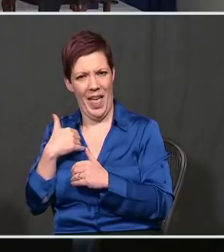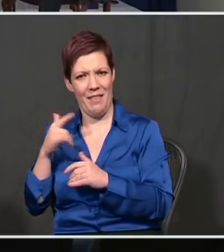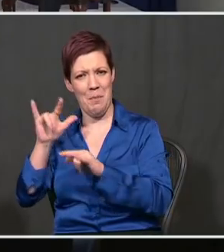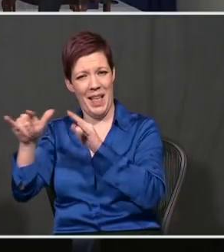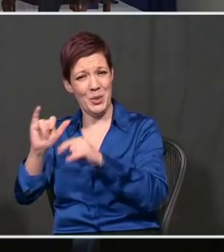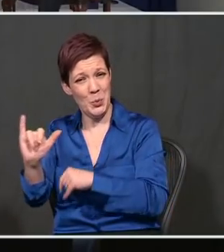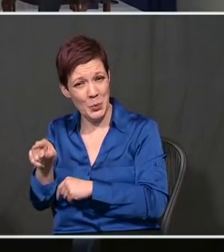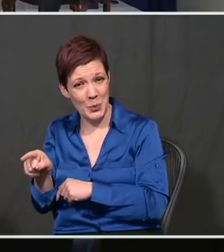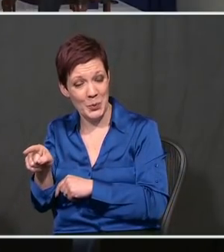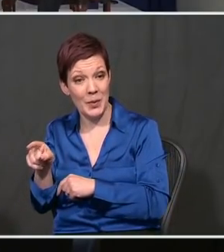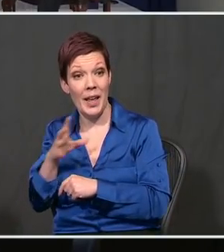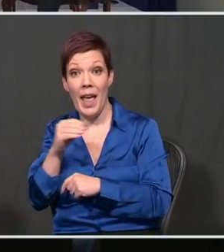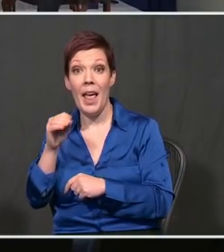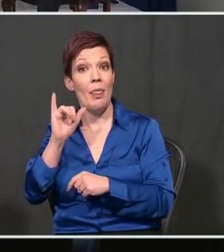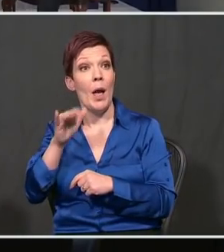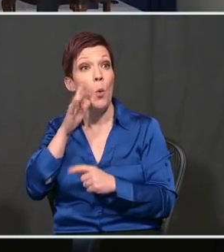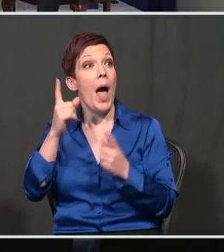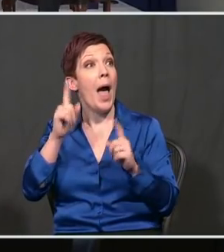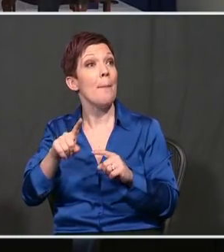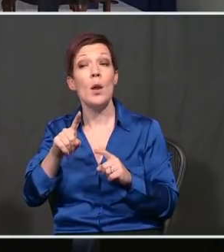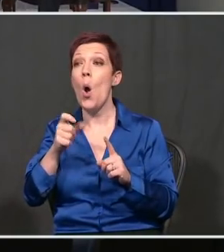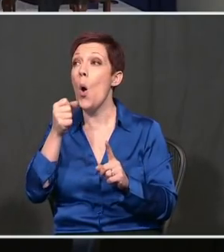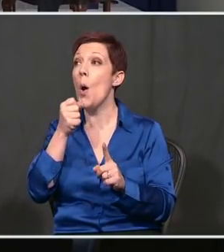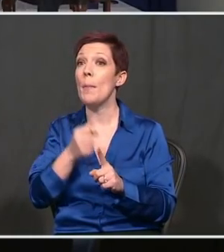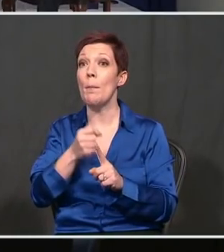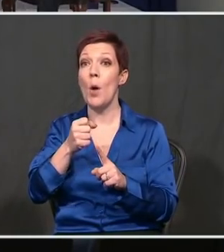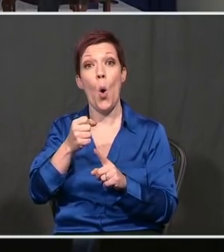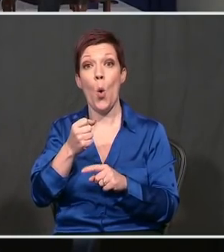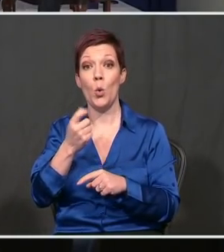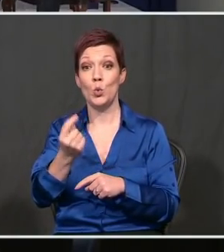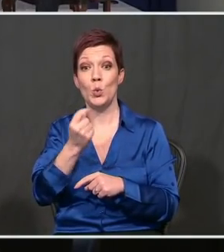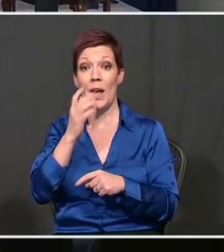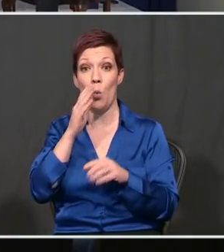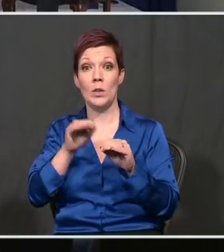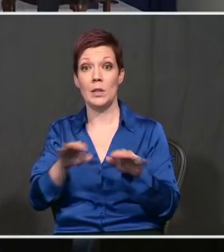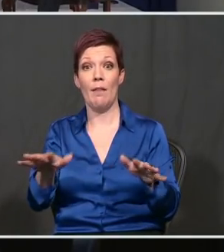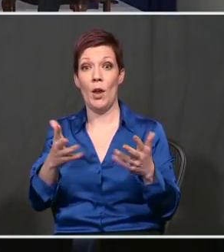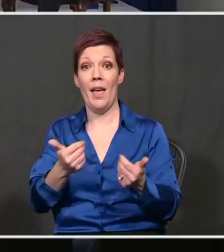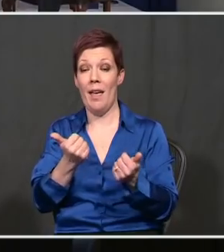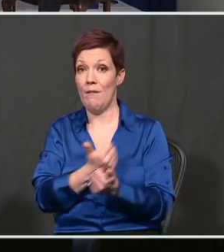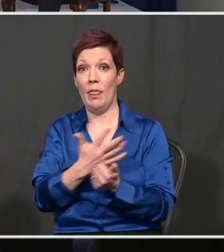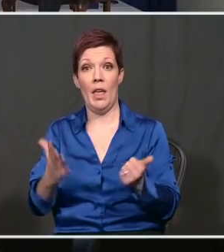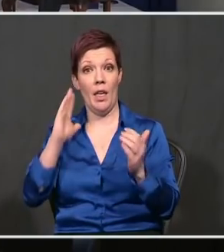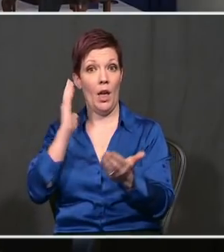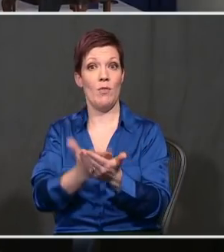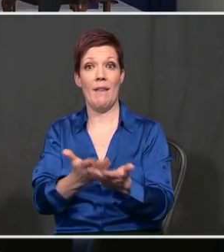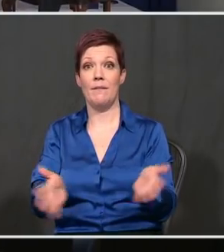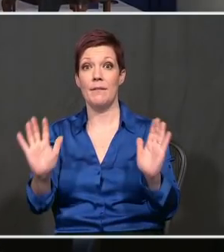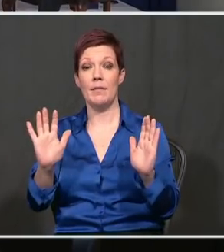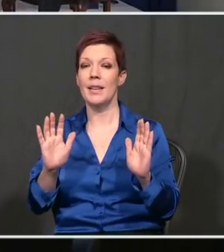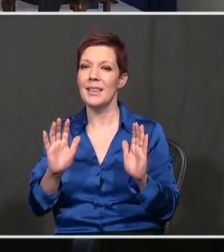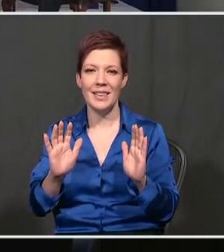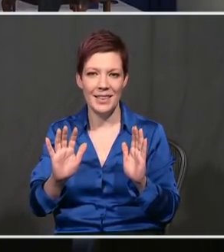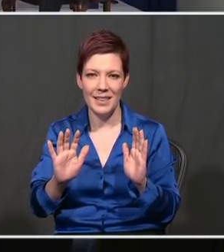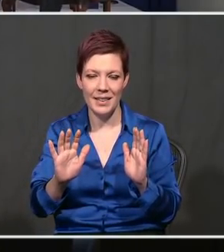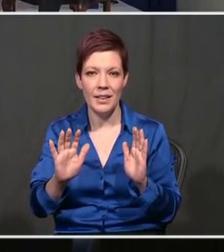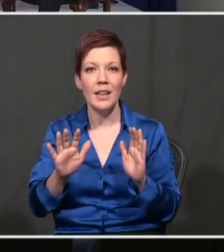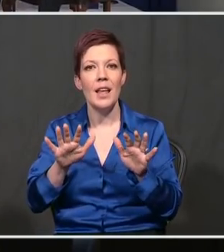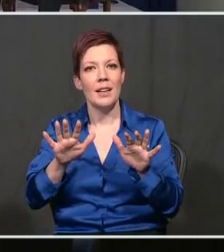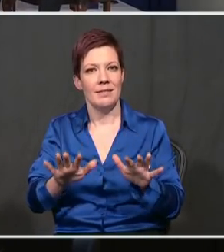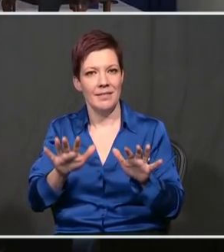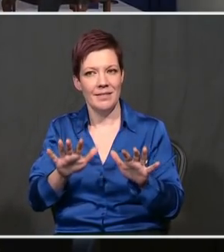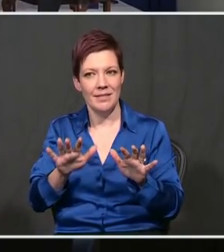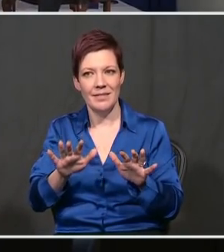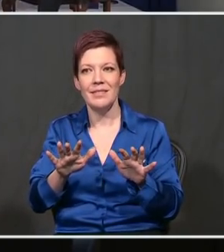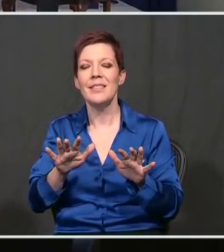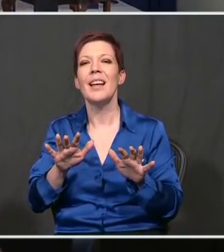all going to hit us on a Tuesday. It's a function of time. It's going to come over time. So we've got this. Relax. It's FedEx and